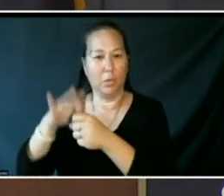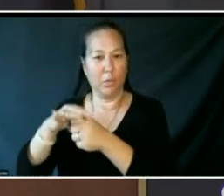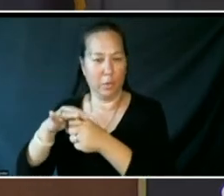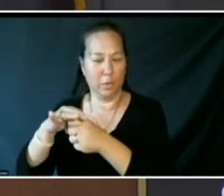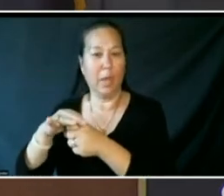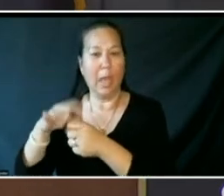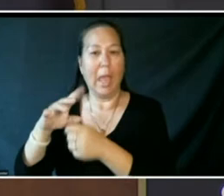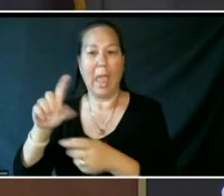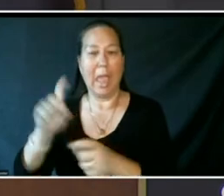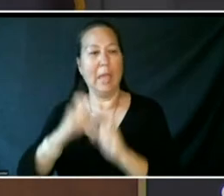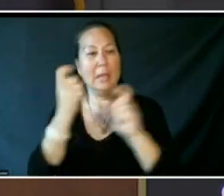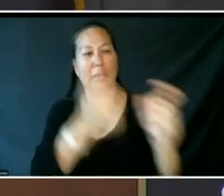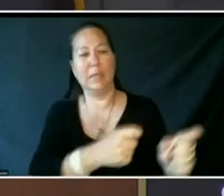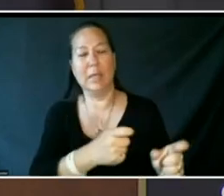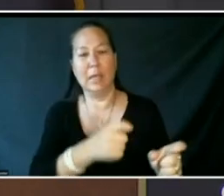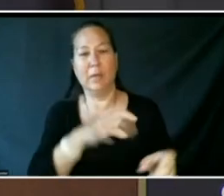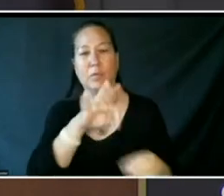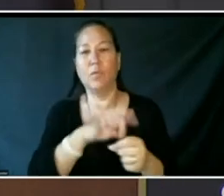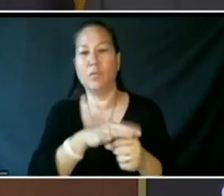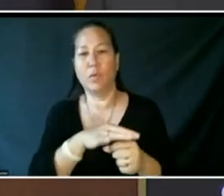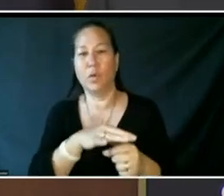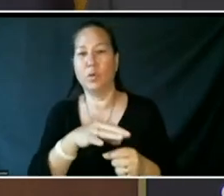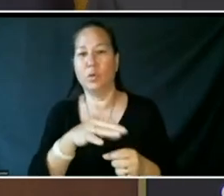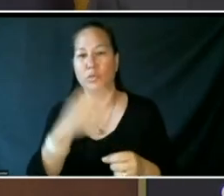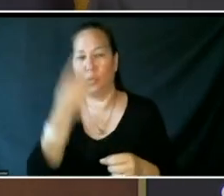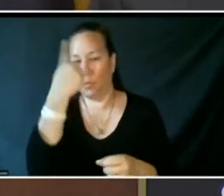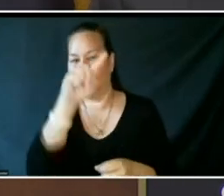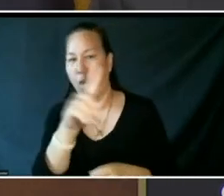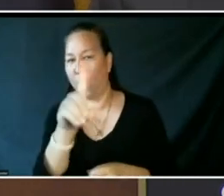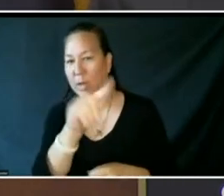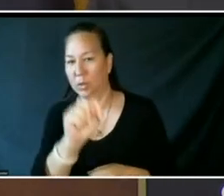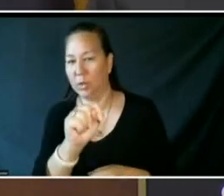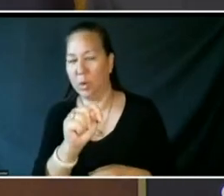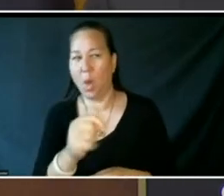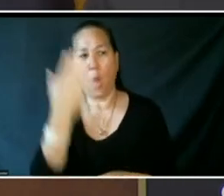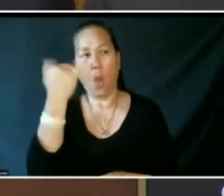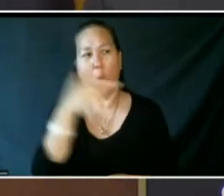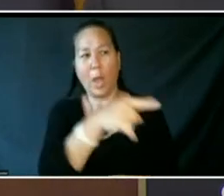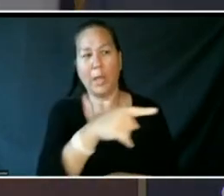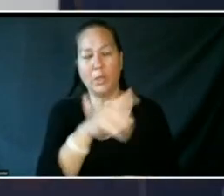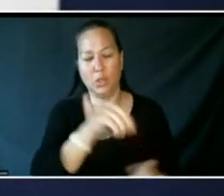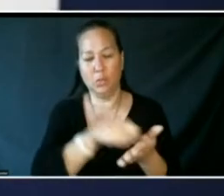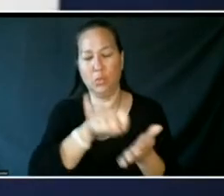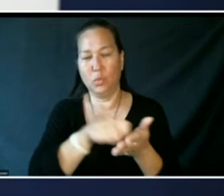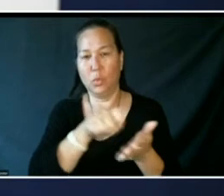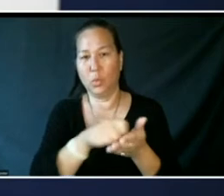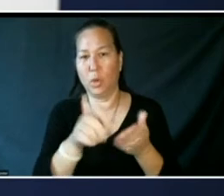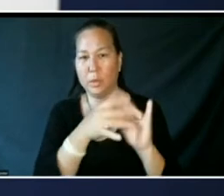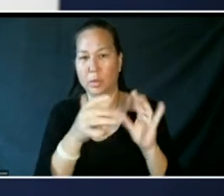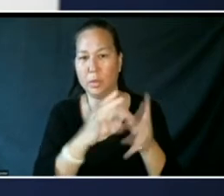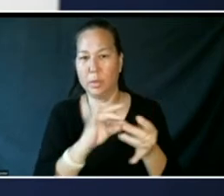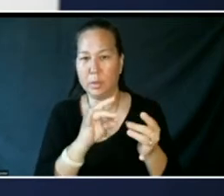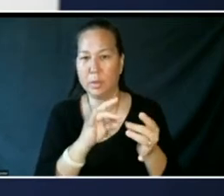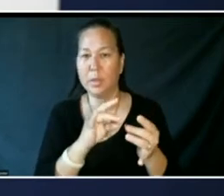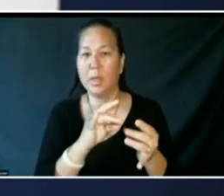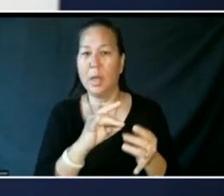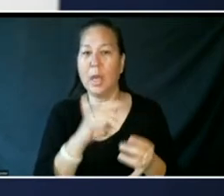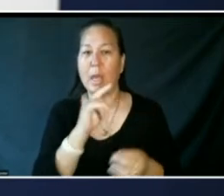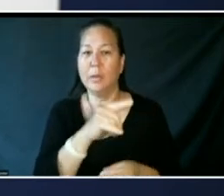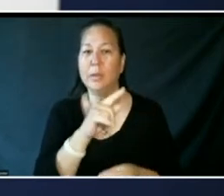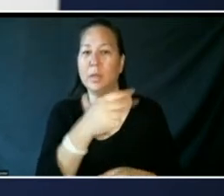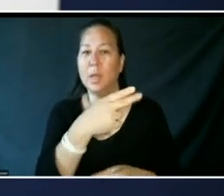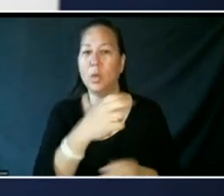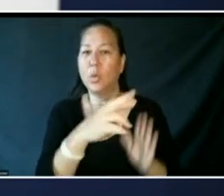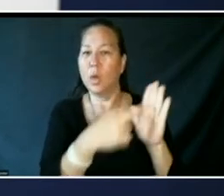unquote. Why did you believe, as you wrote in this statement, that the rule of law forbid you from doing what President Trump and his